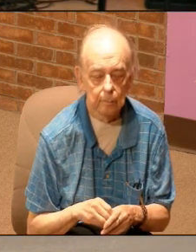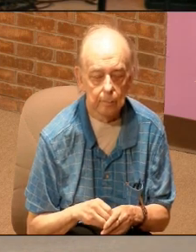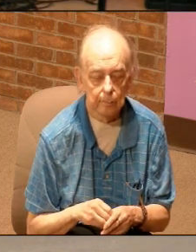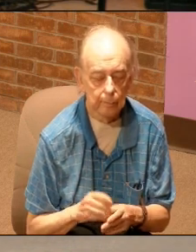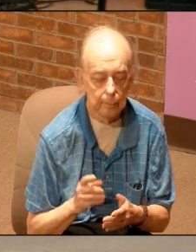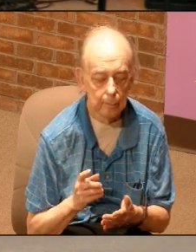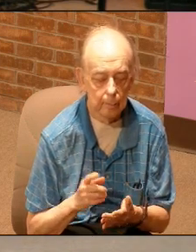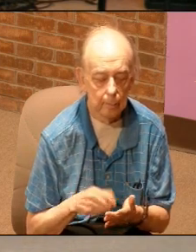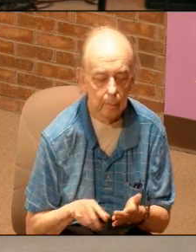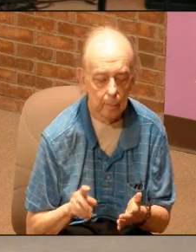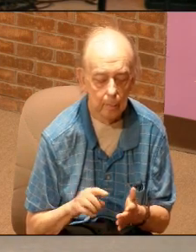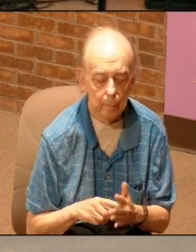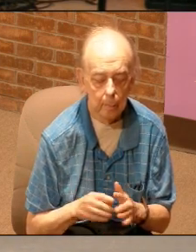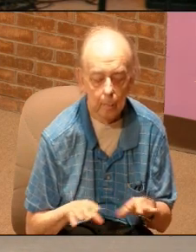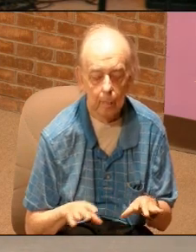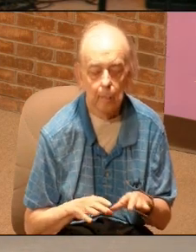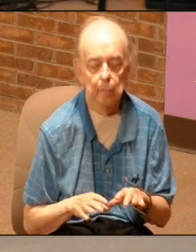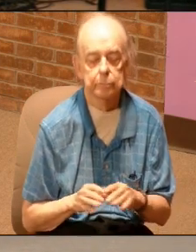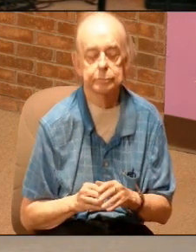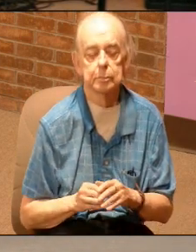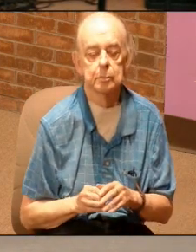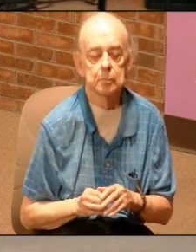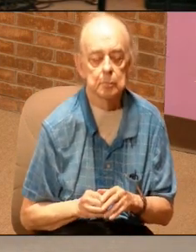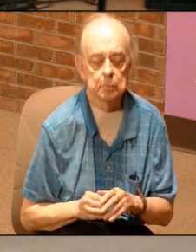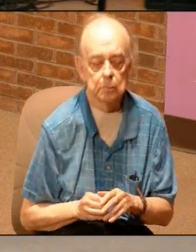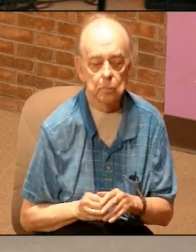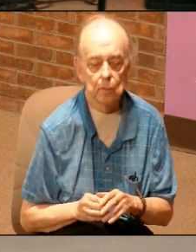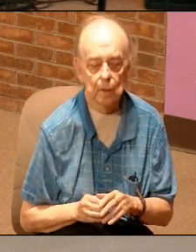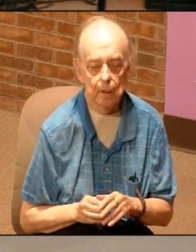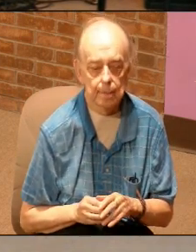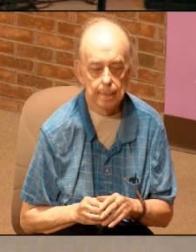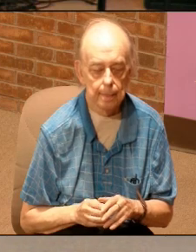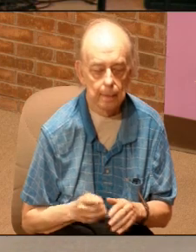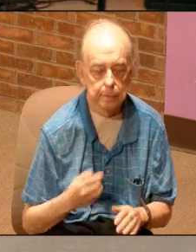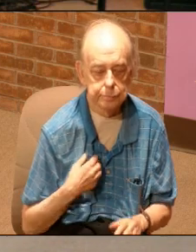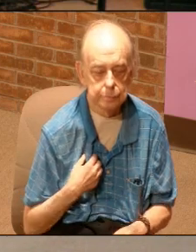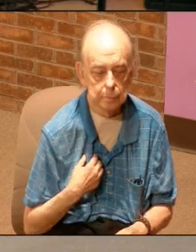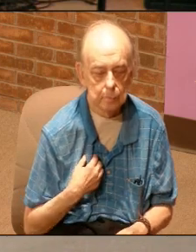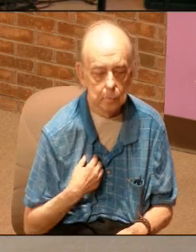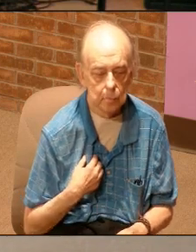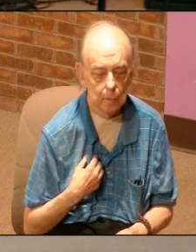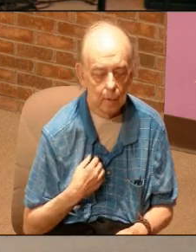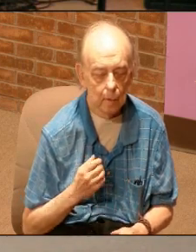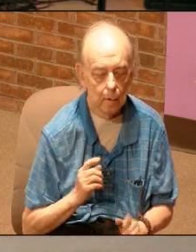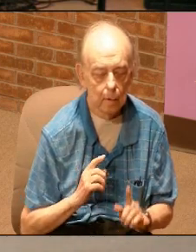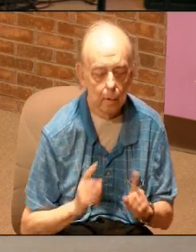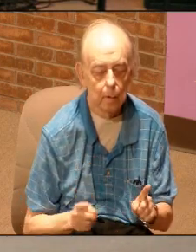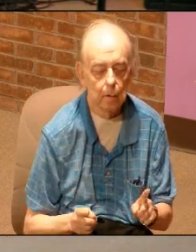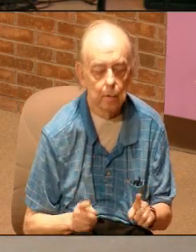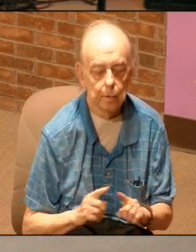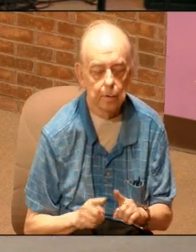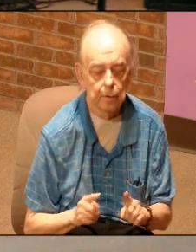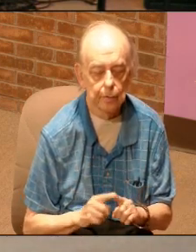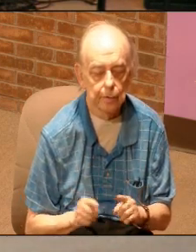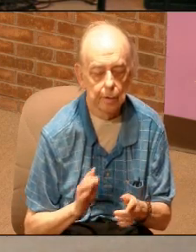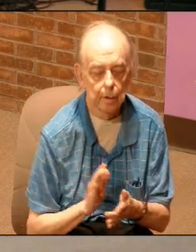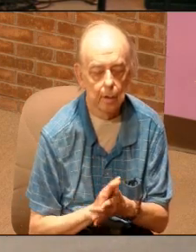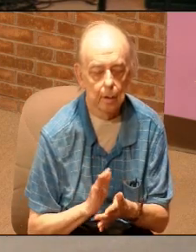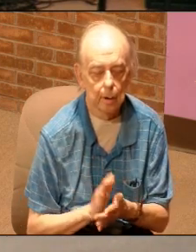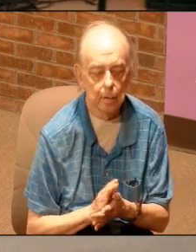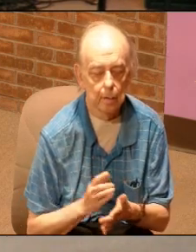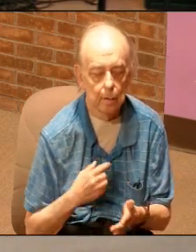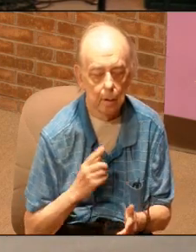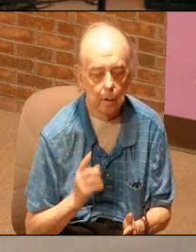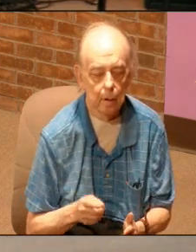So what he started doing was this. I'm going to every one of those schools, and